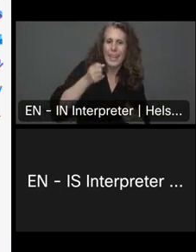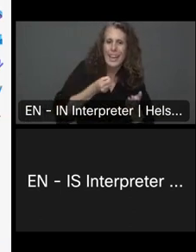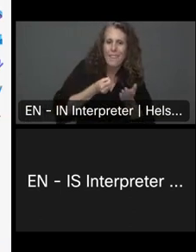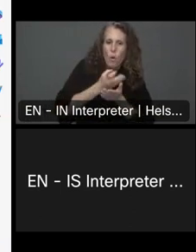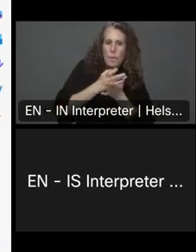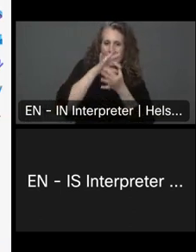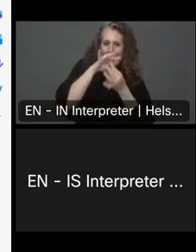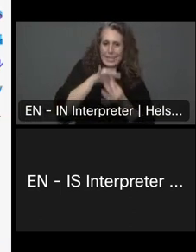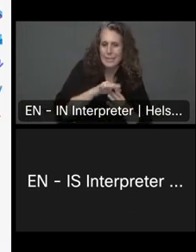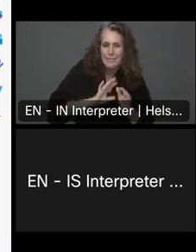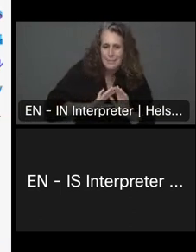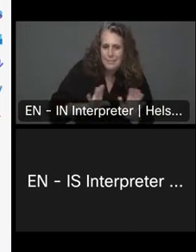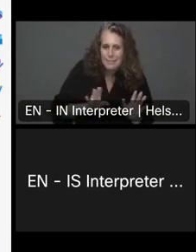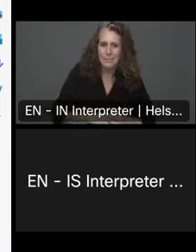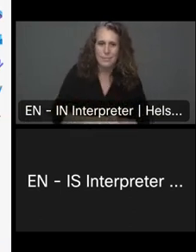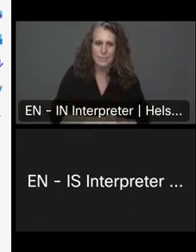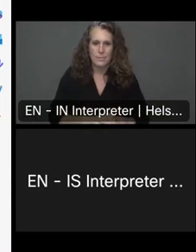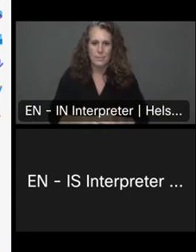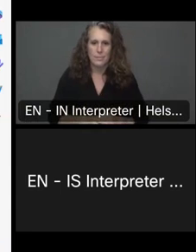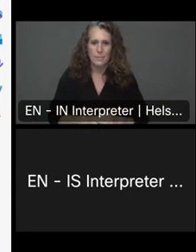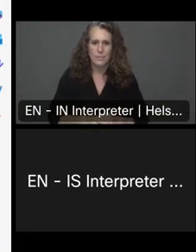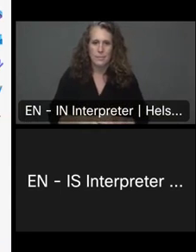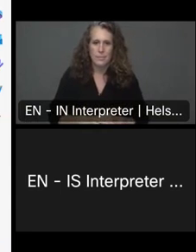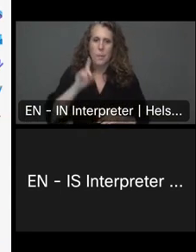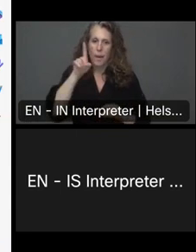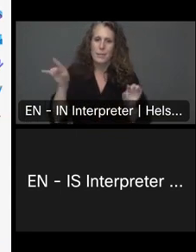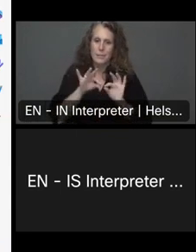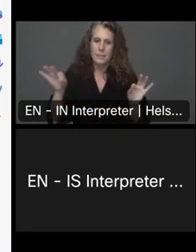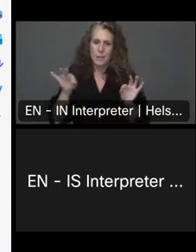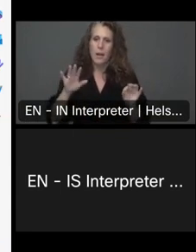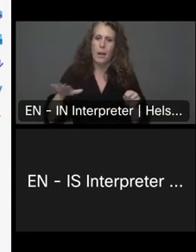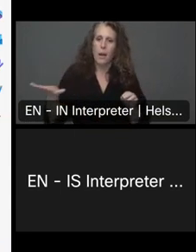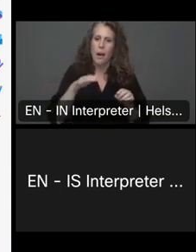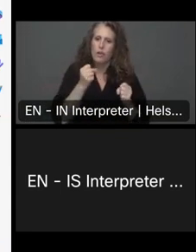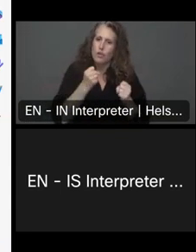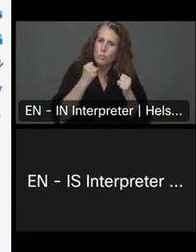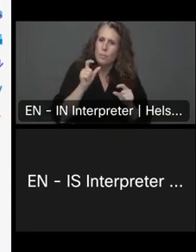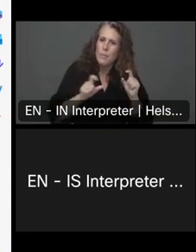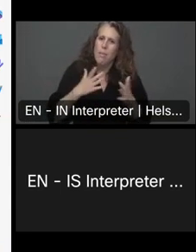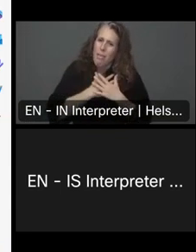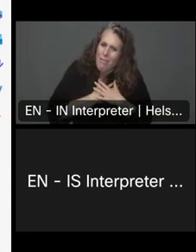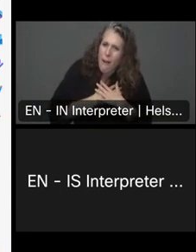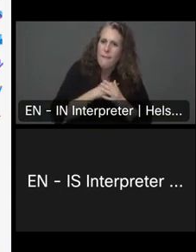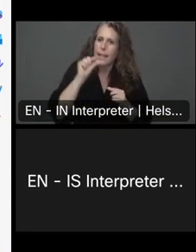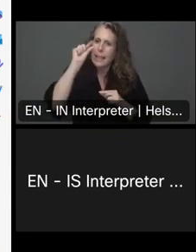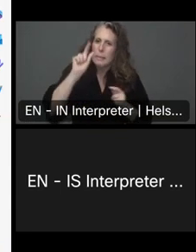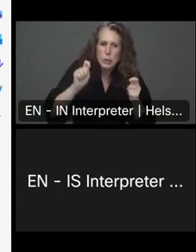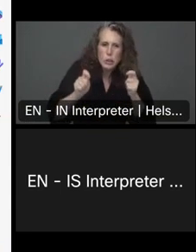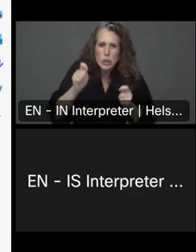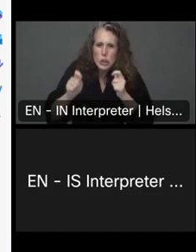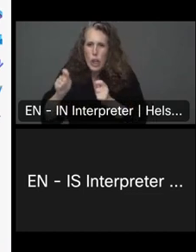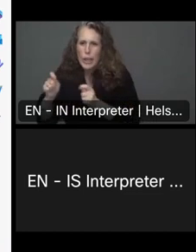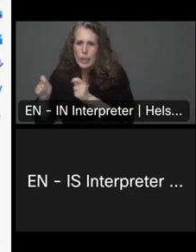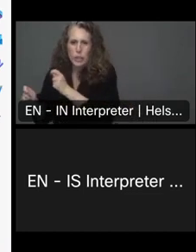mere novelty, fashion, and the strong love for slight changes in all things, that is, creativity and rhetorical expressivity for its